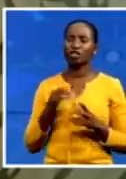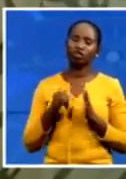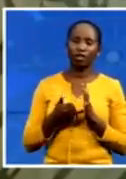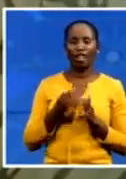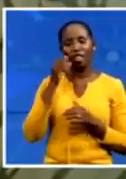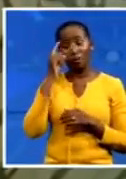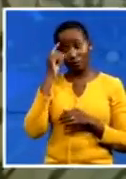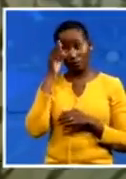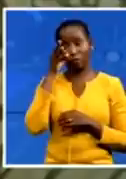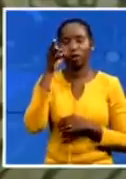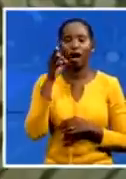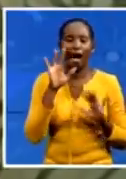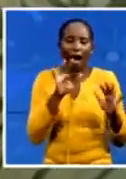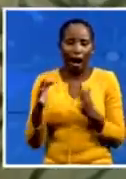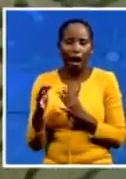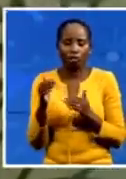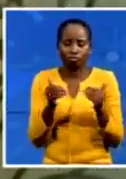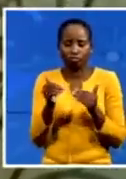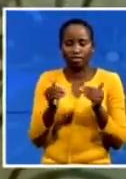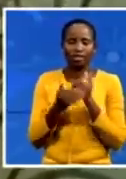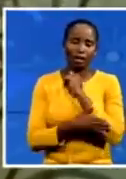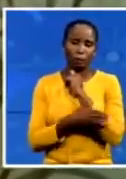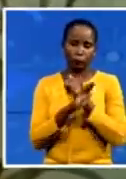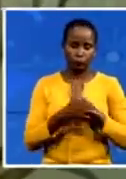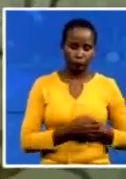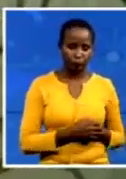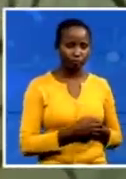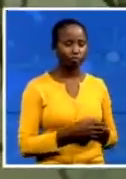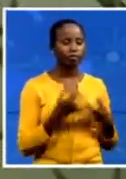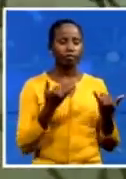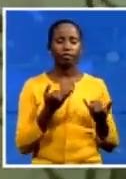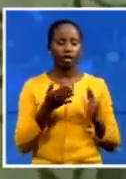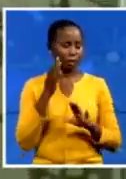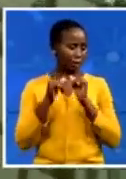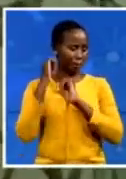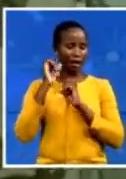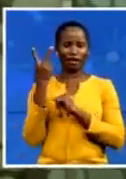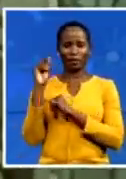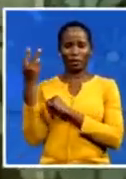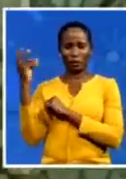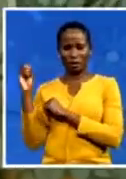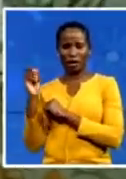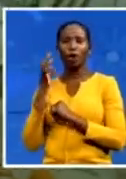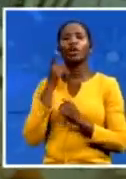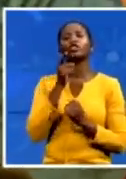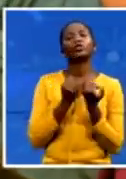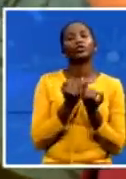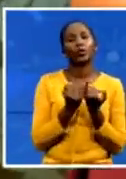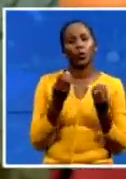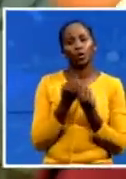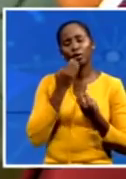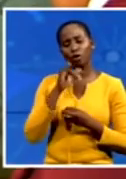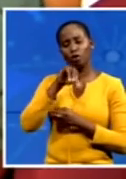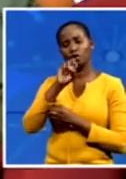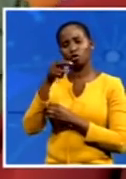take it back to 2020 when you were contesting against John Steenhuisen. I found a very interesting letter that